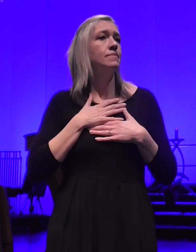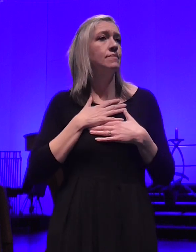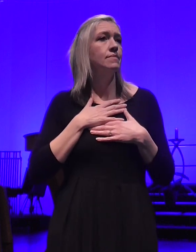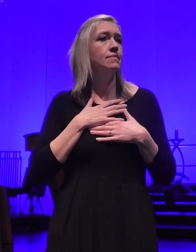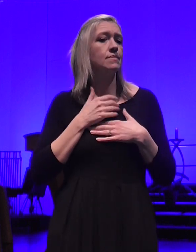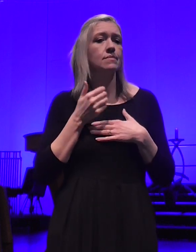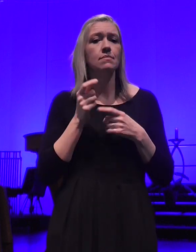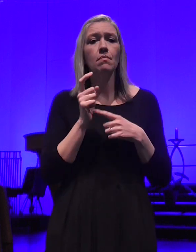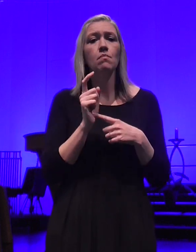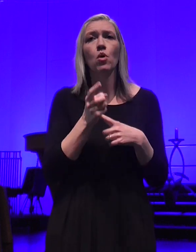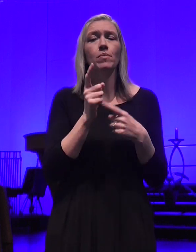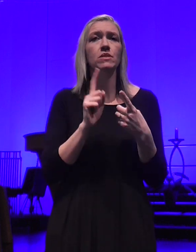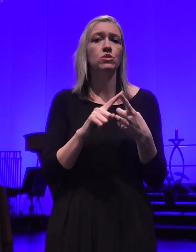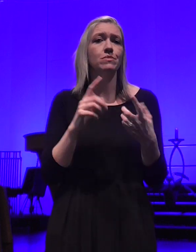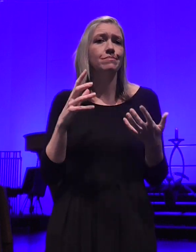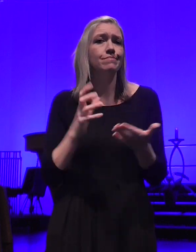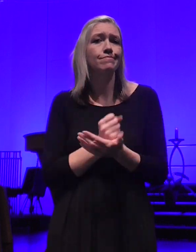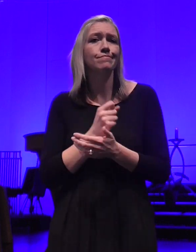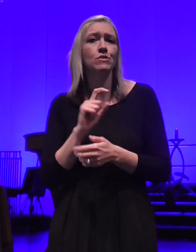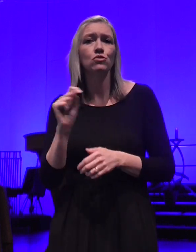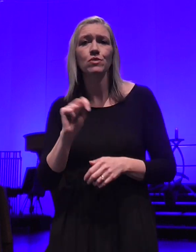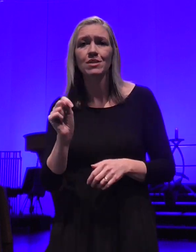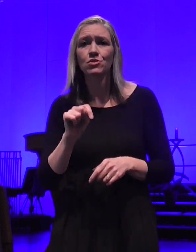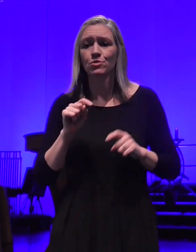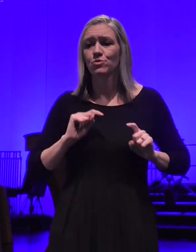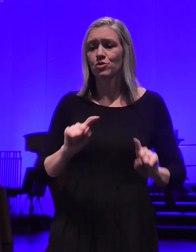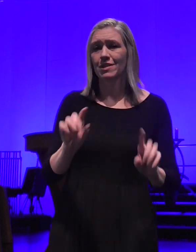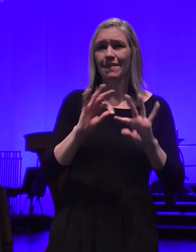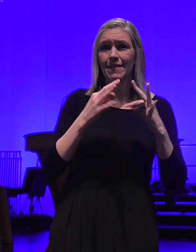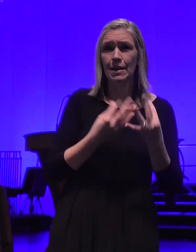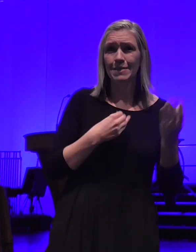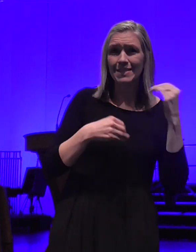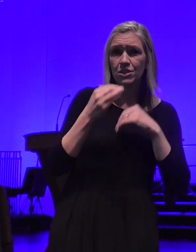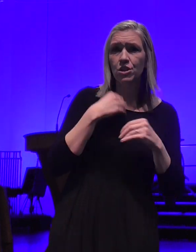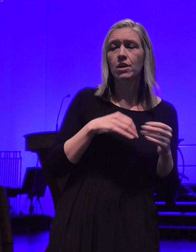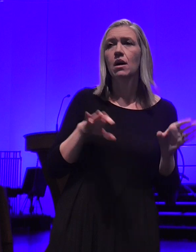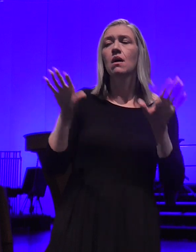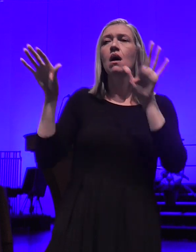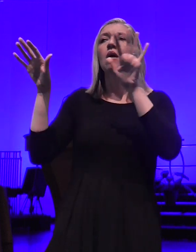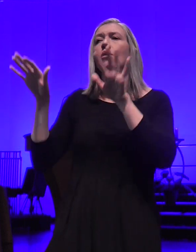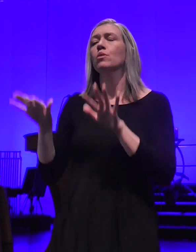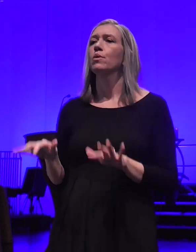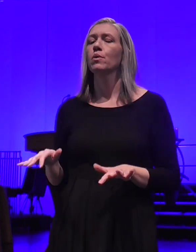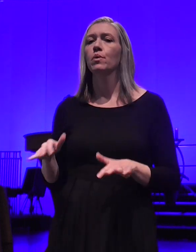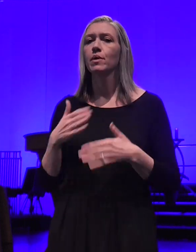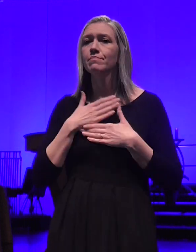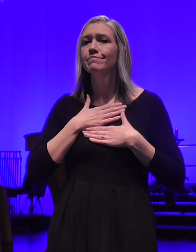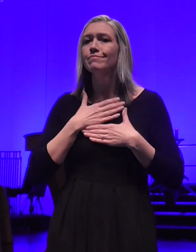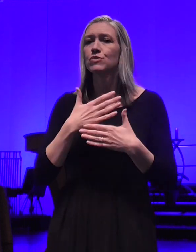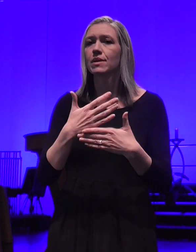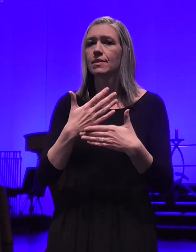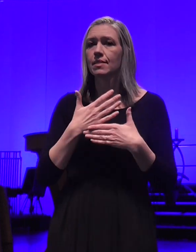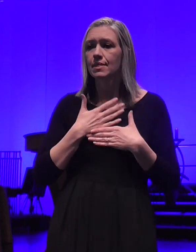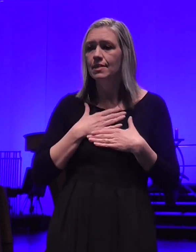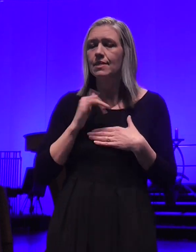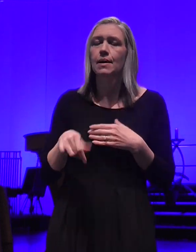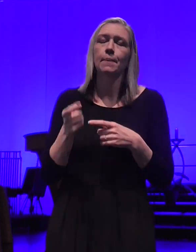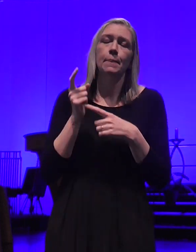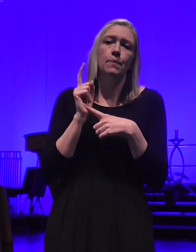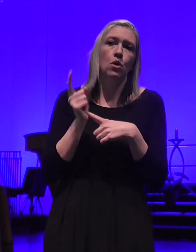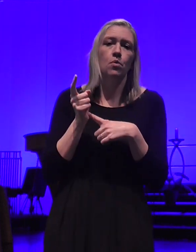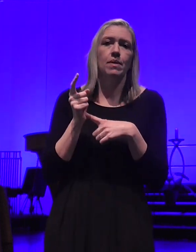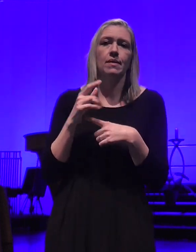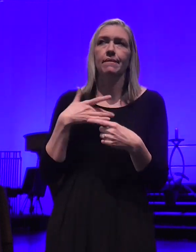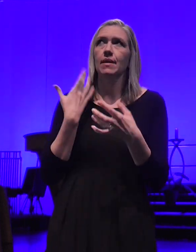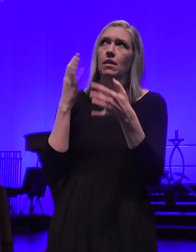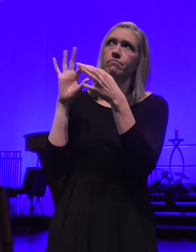a moment even to go to the restroom during the family dinner and take that deep breath and have that moment of